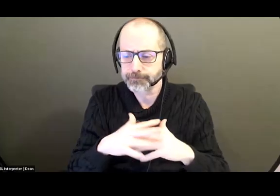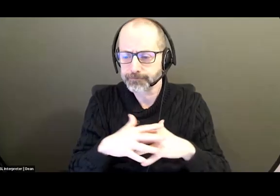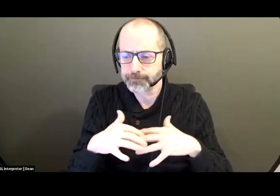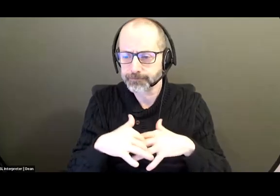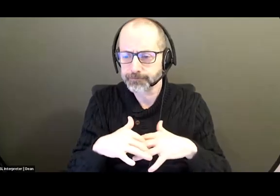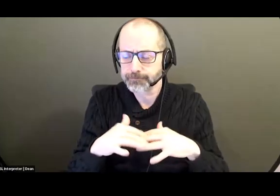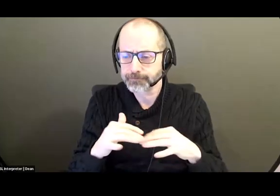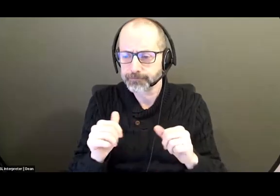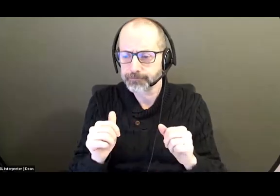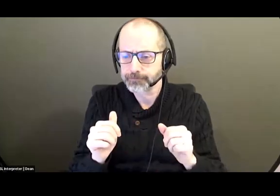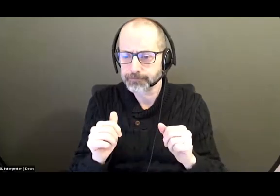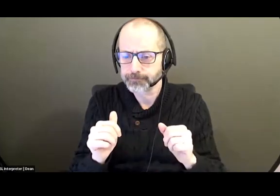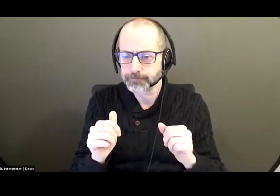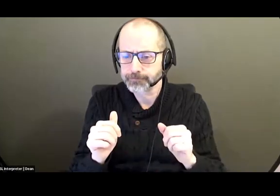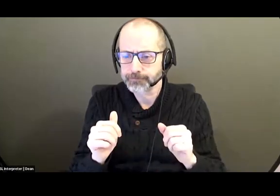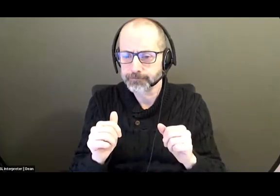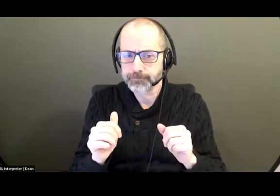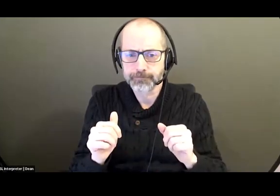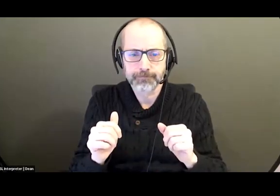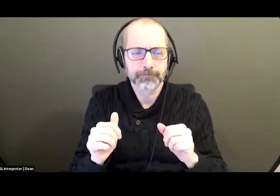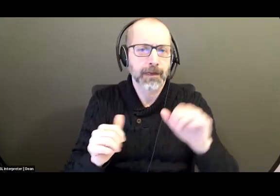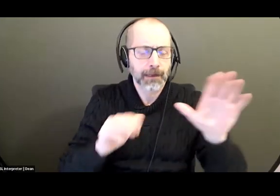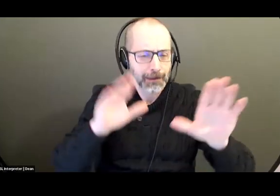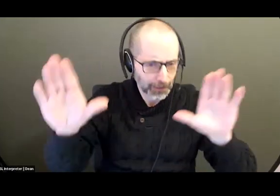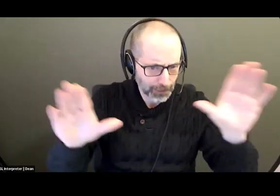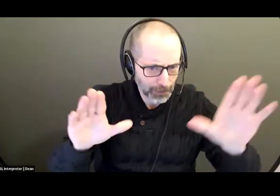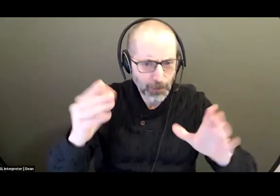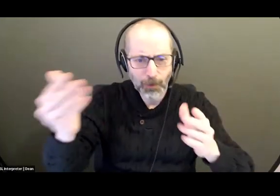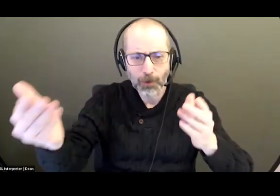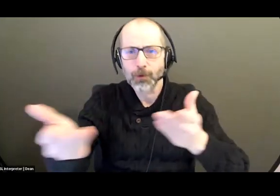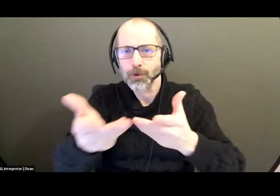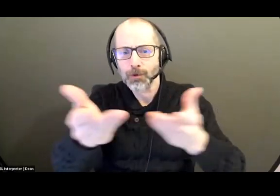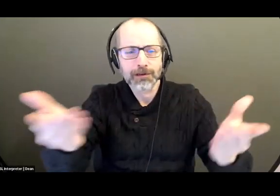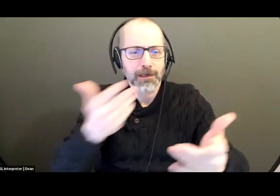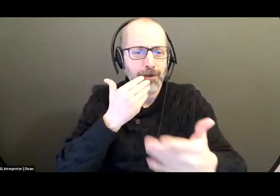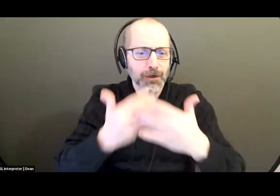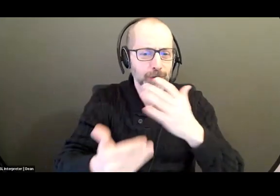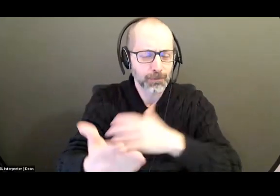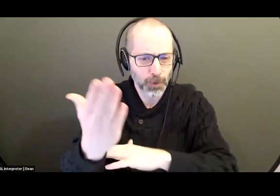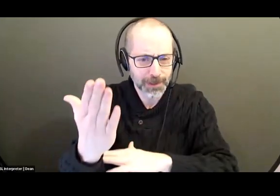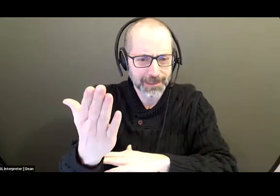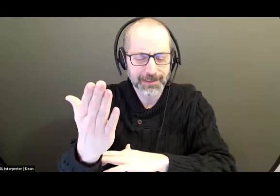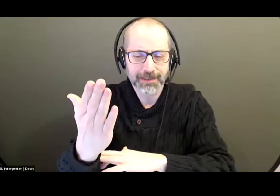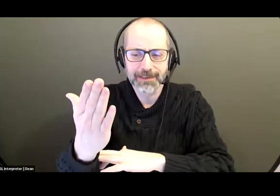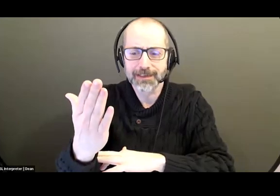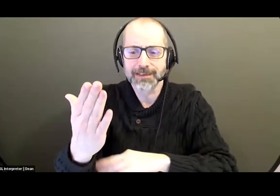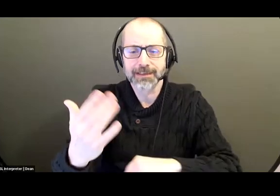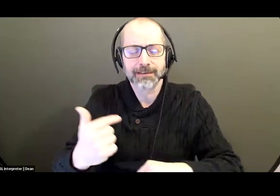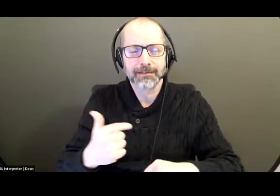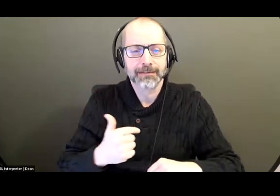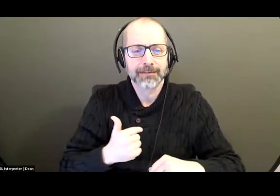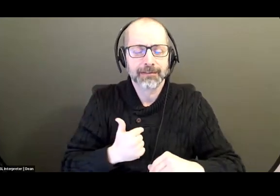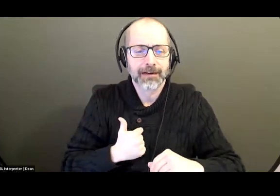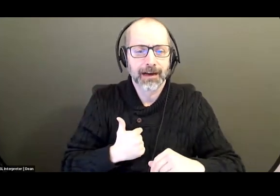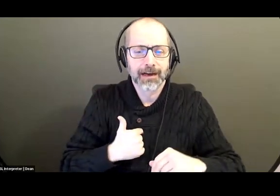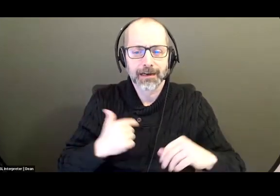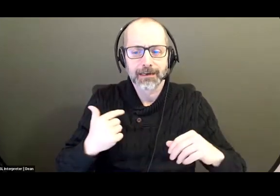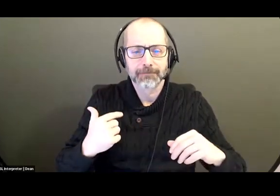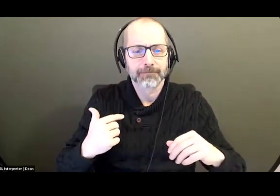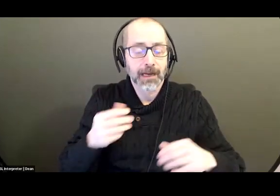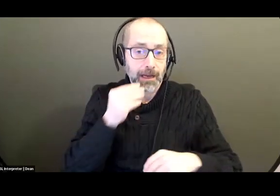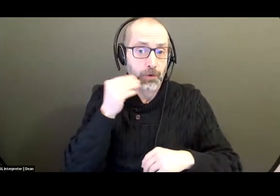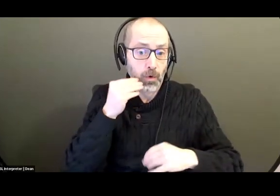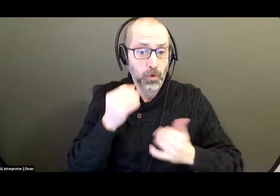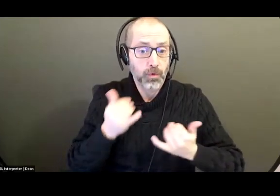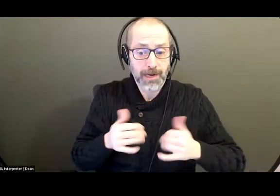Excuse me, Danse Kiawao, Mio Kasipiao, and bonjour. What I said was hello, everyone, and